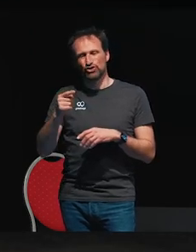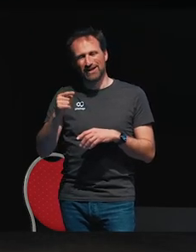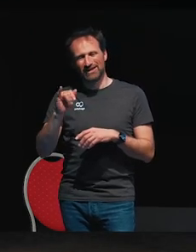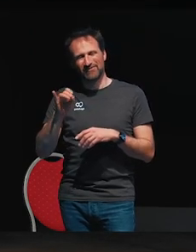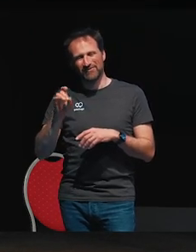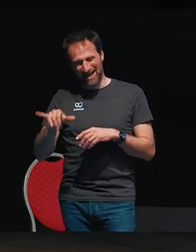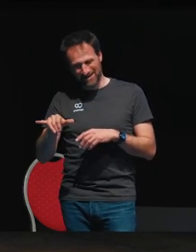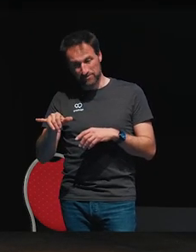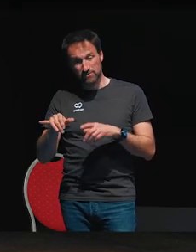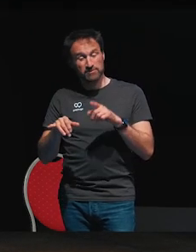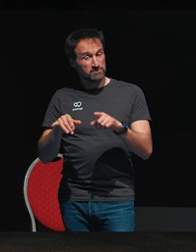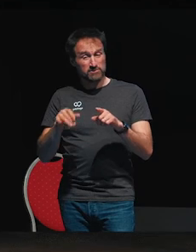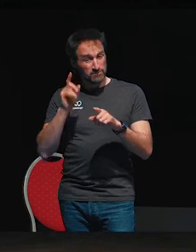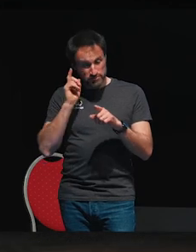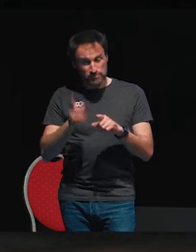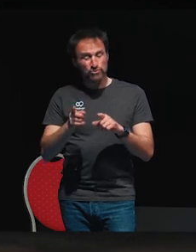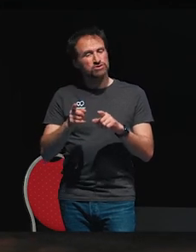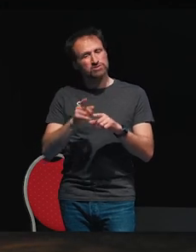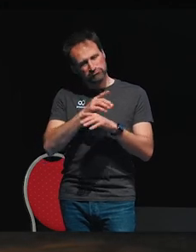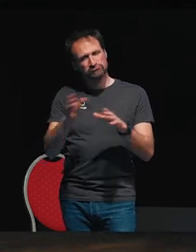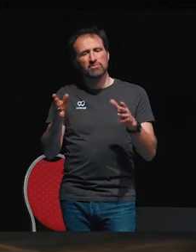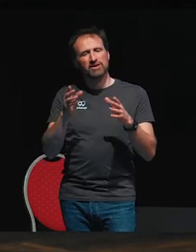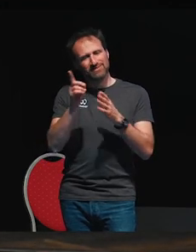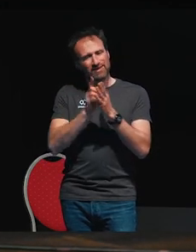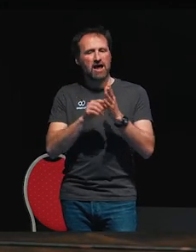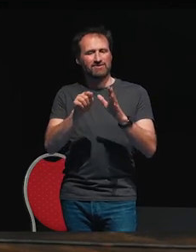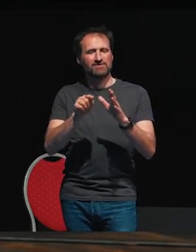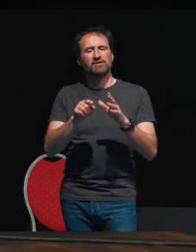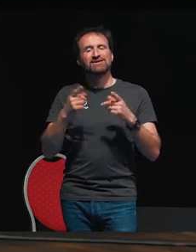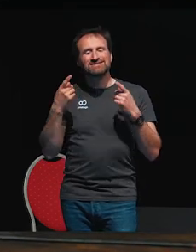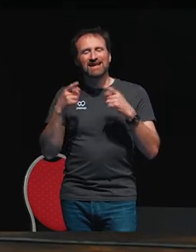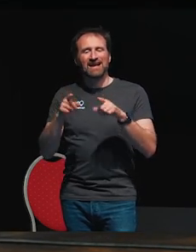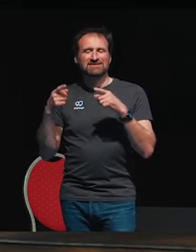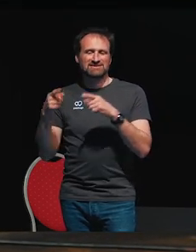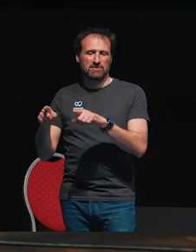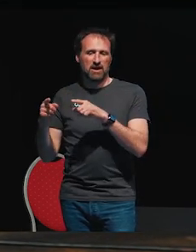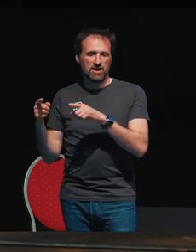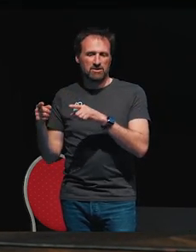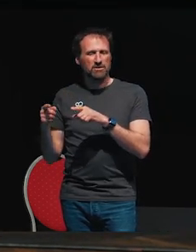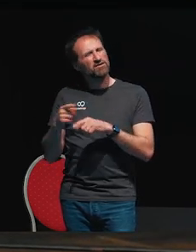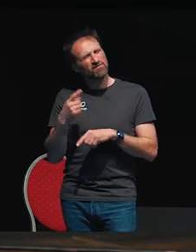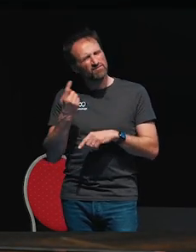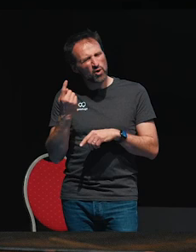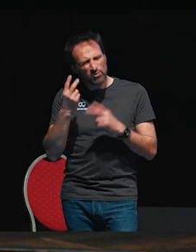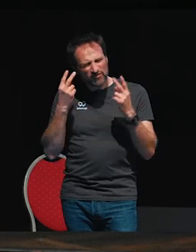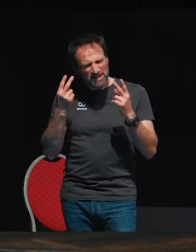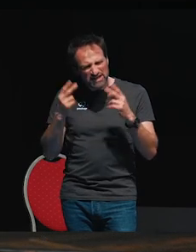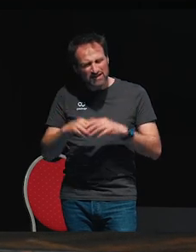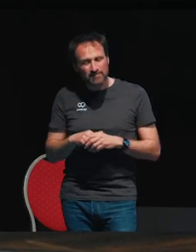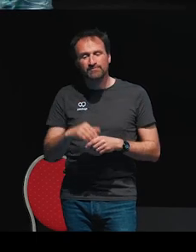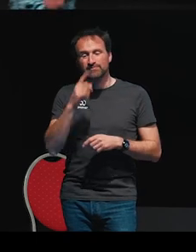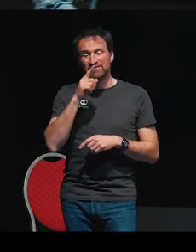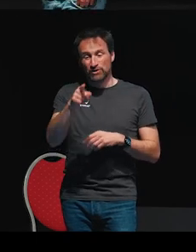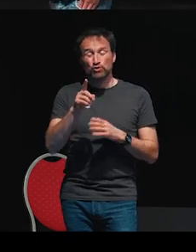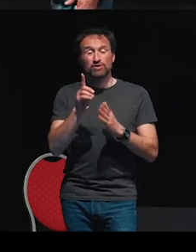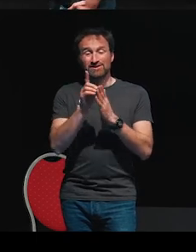really take care that you only store serializable data. Why is this so important? Well, if you store